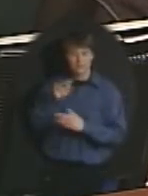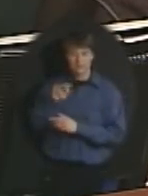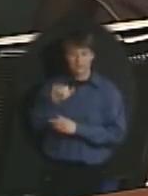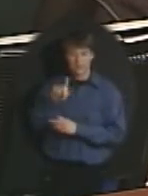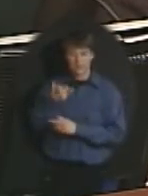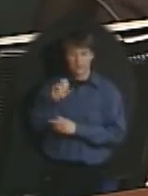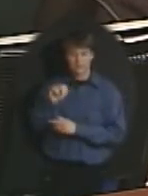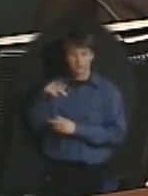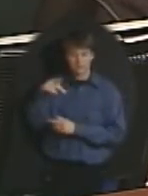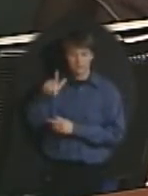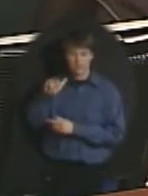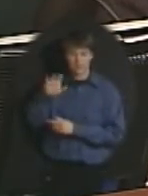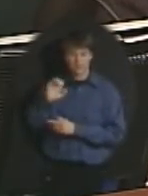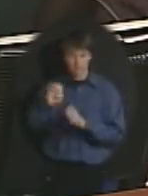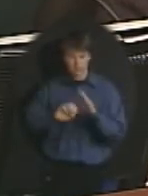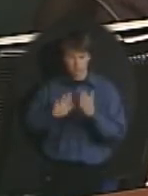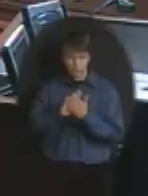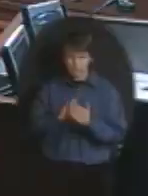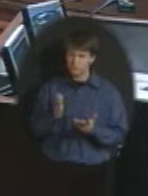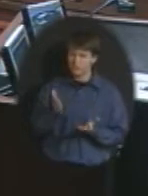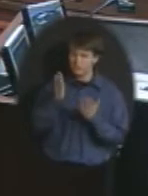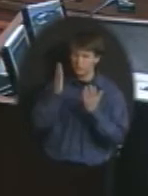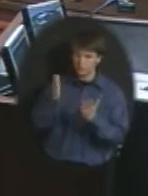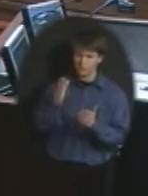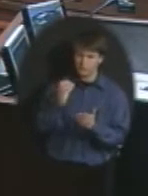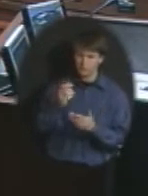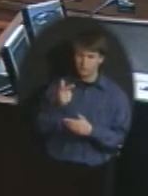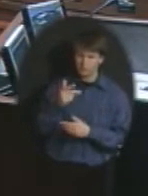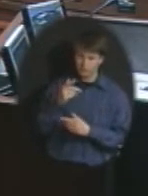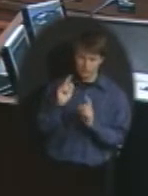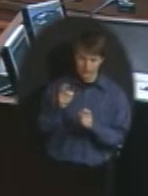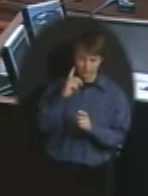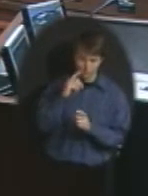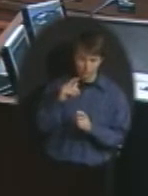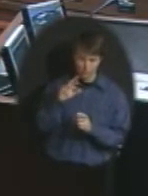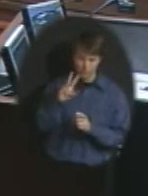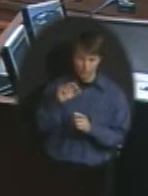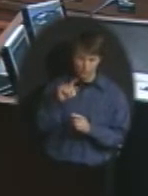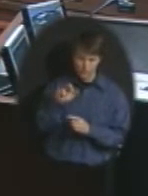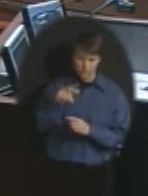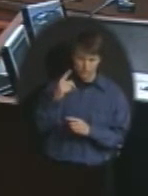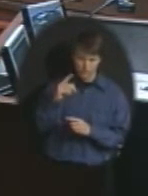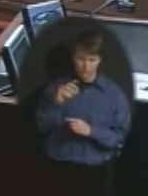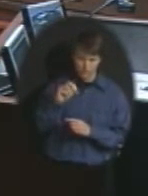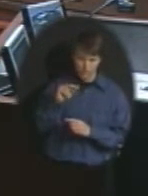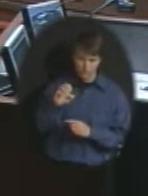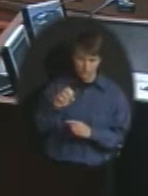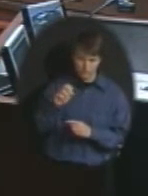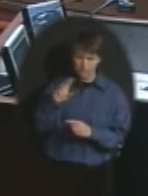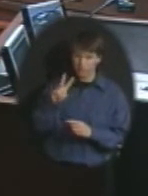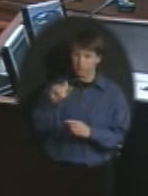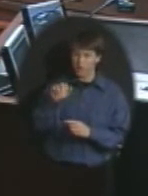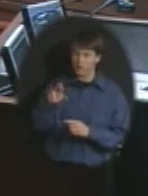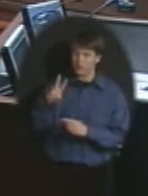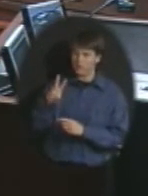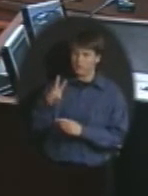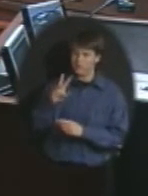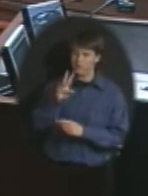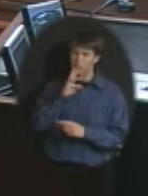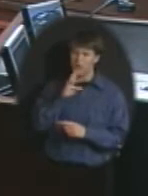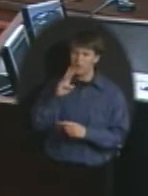questions? I'd move to grant an easement to Water One for water main extension near Madison Place Elementary School. Second.